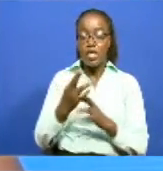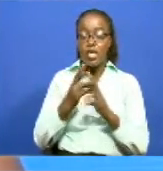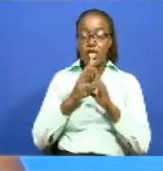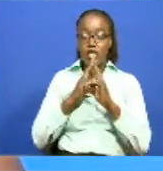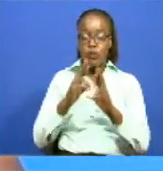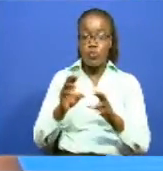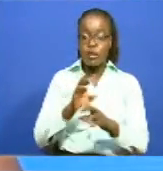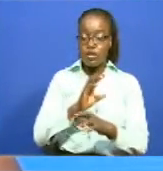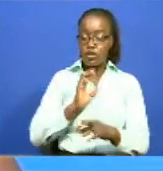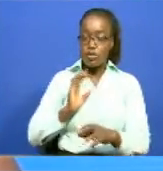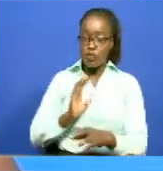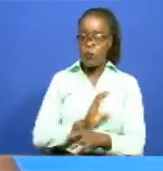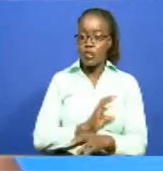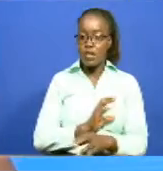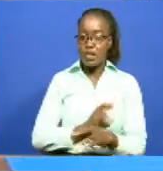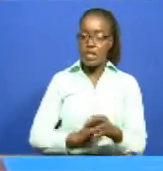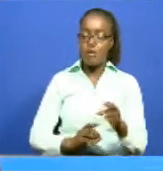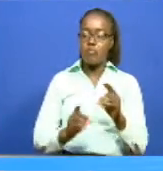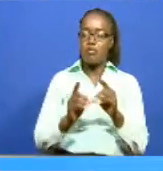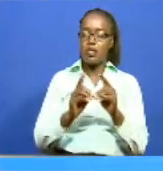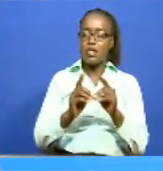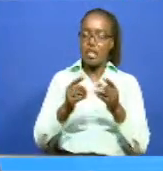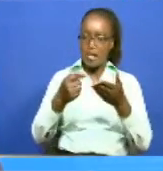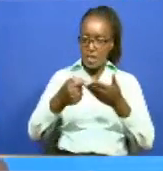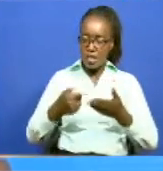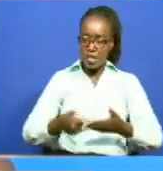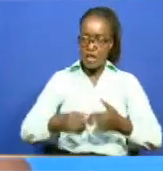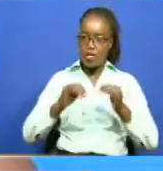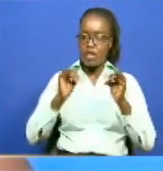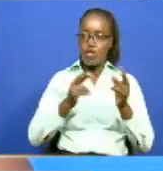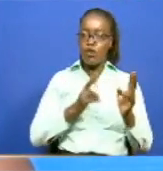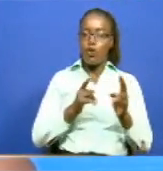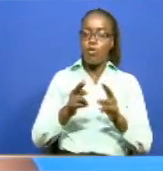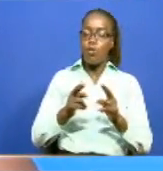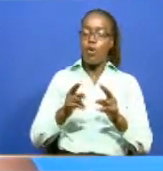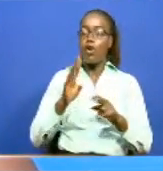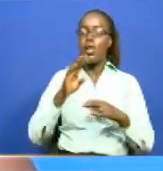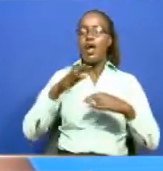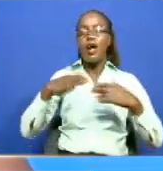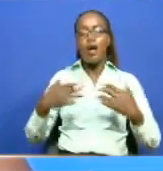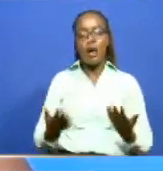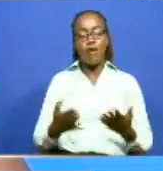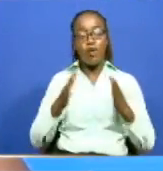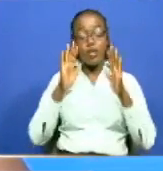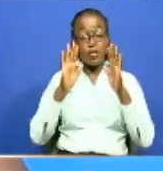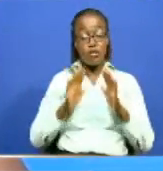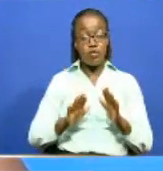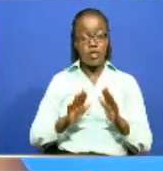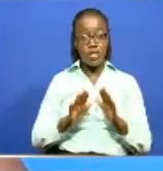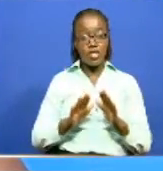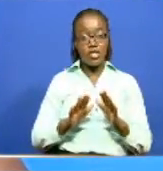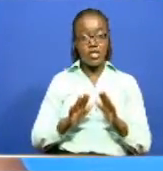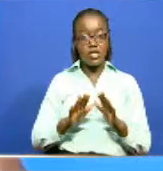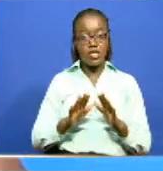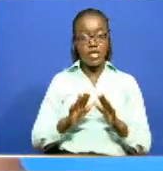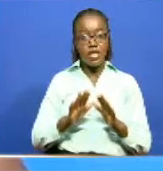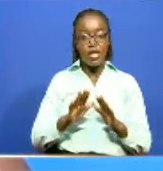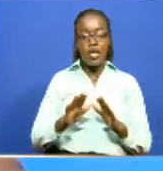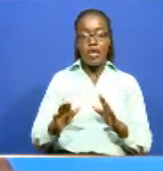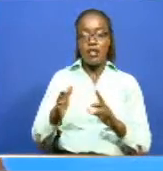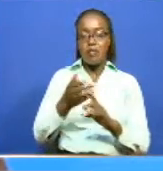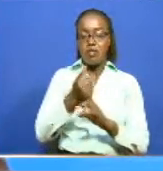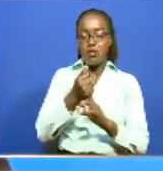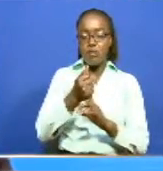meet, continues to deliberate on what the new normal will be. And really an important milestone is this coming Monday.